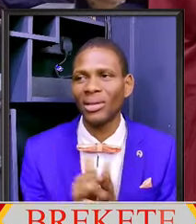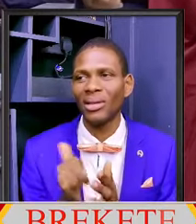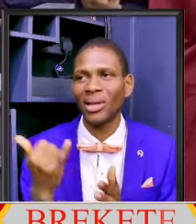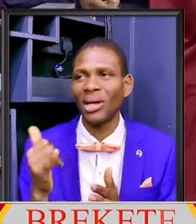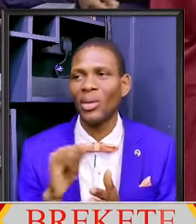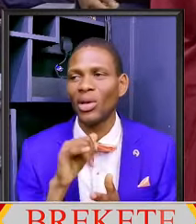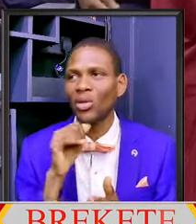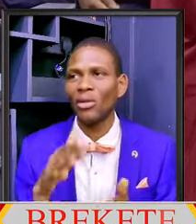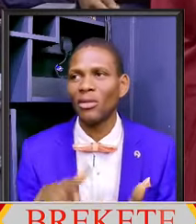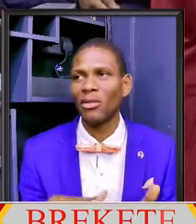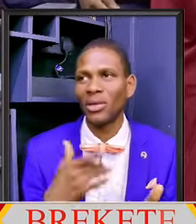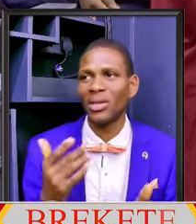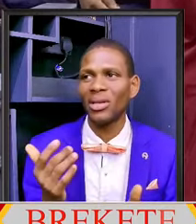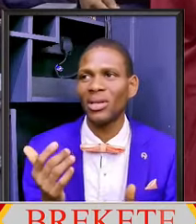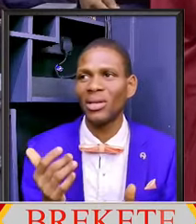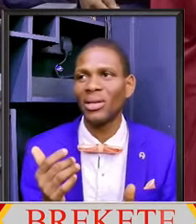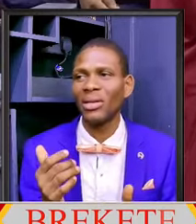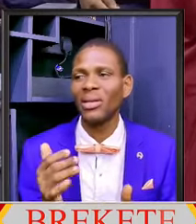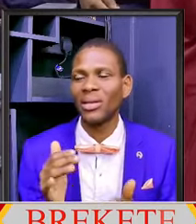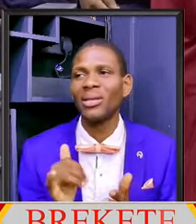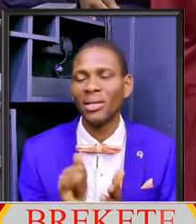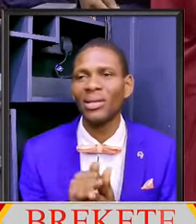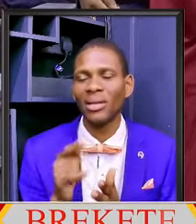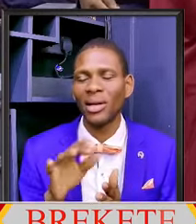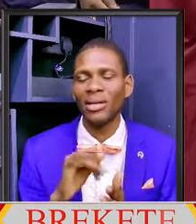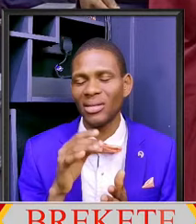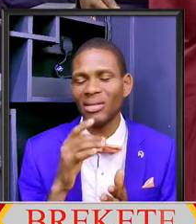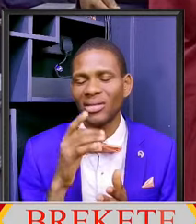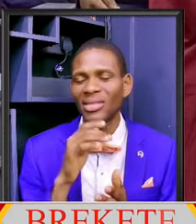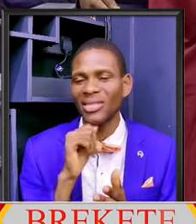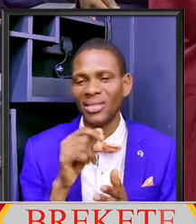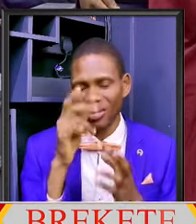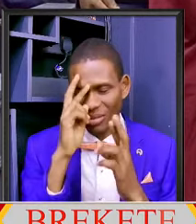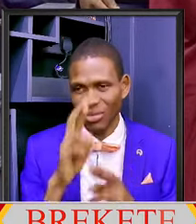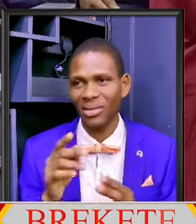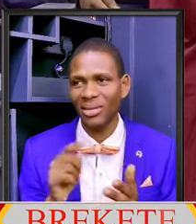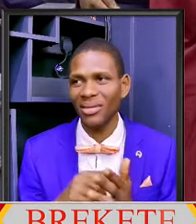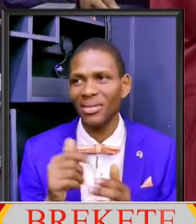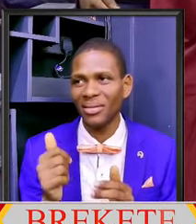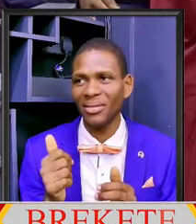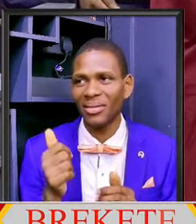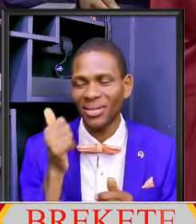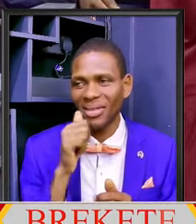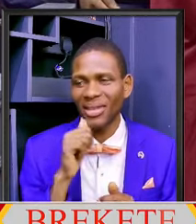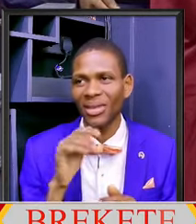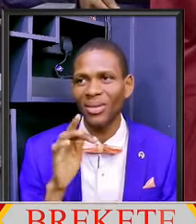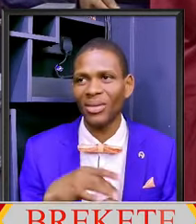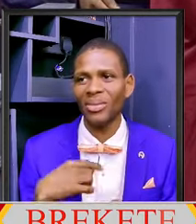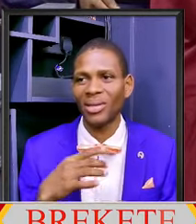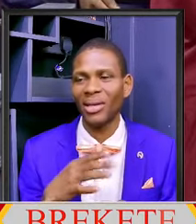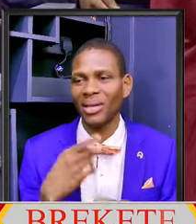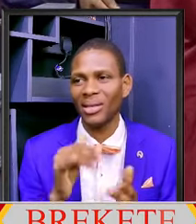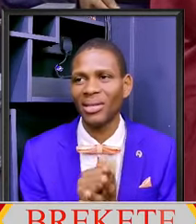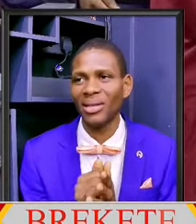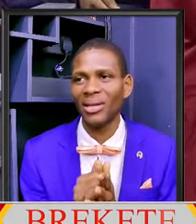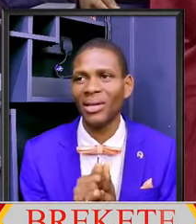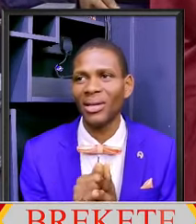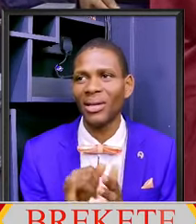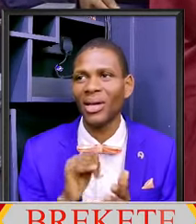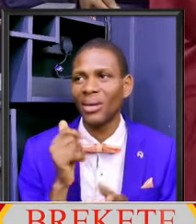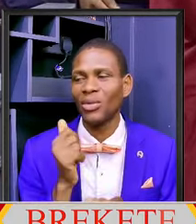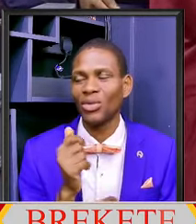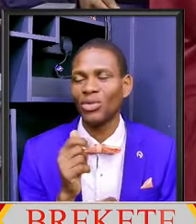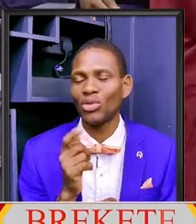feel that and somehow. You disrespect them. But today, this girl just touch me. I say, God, I'm